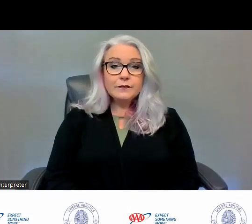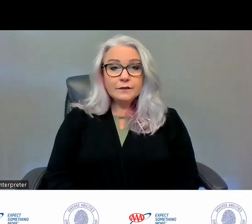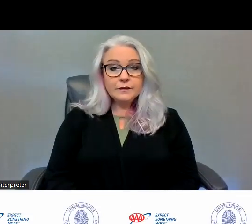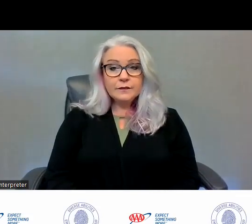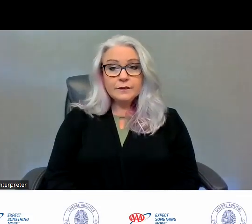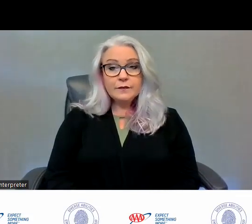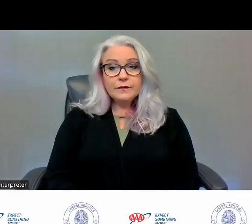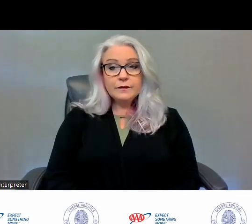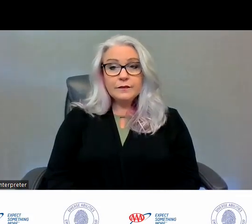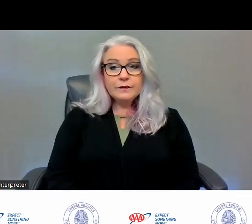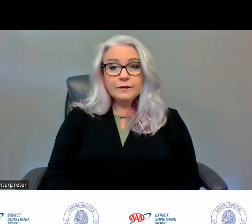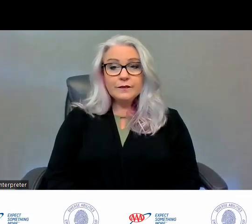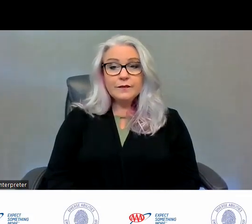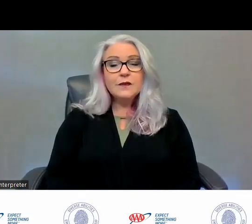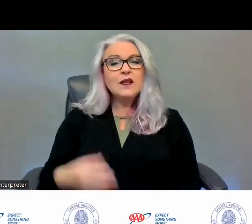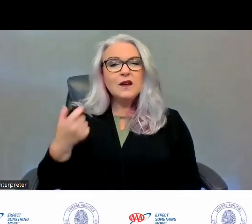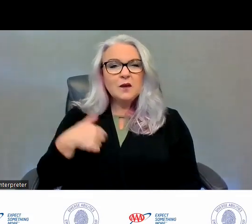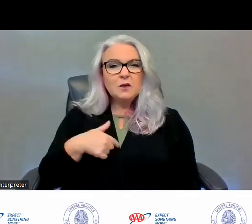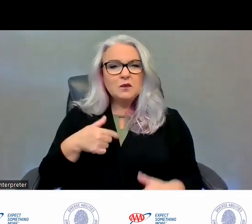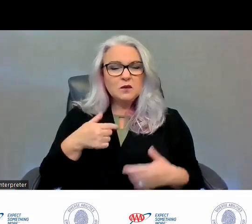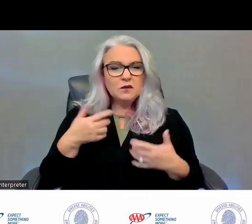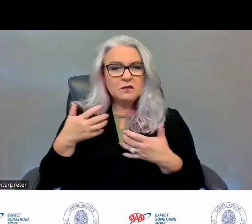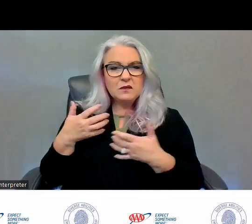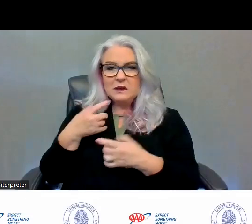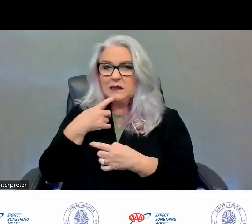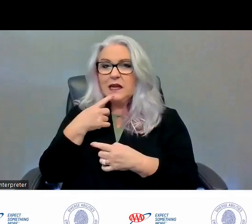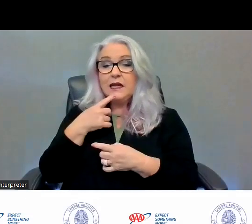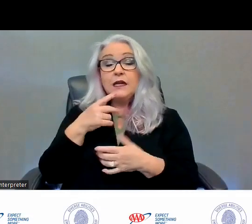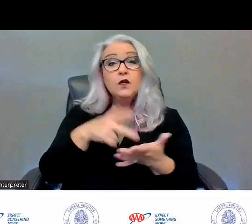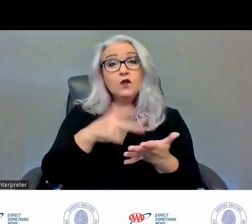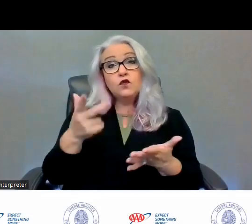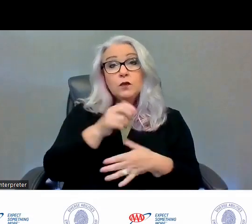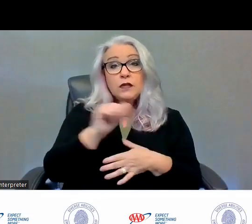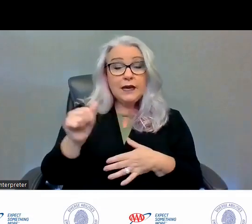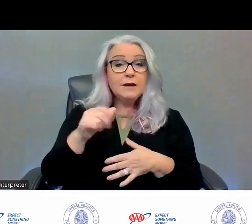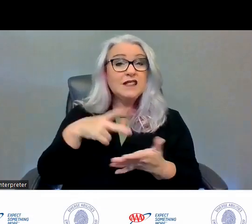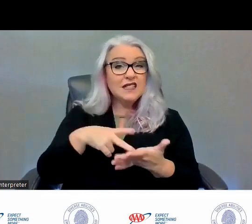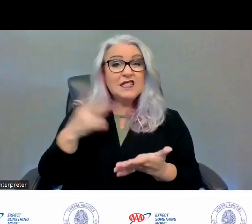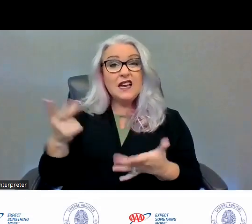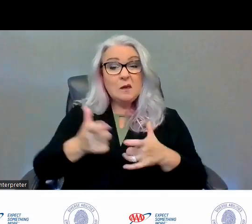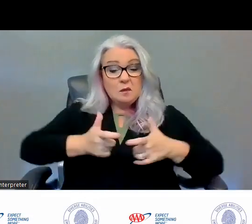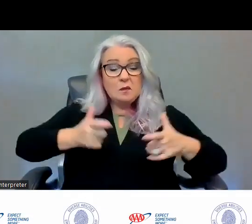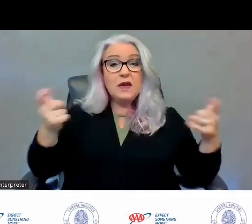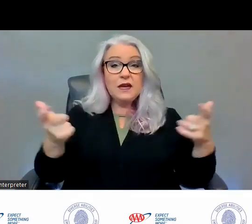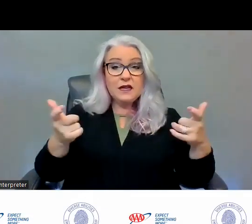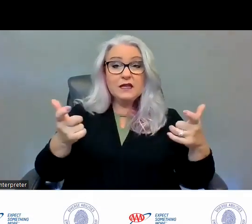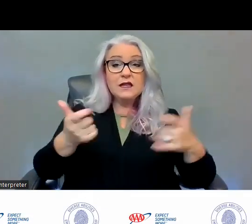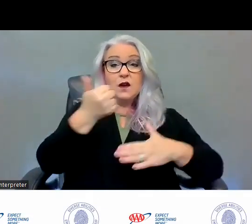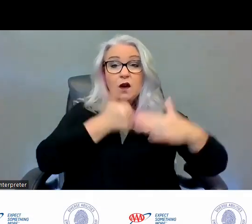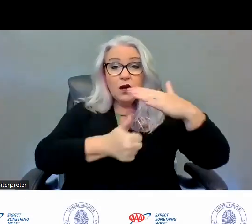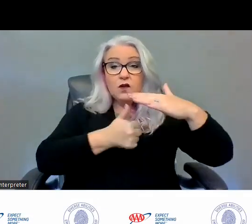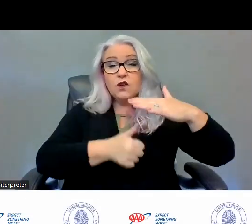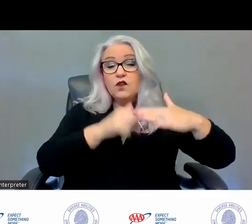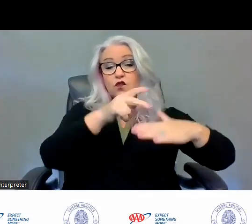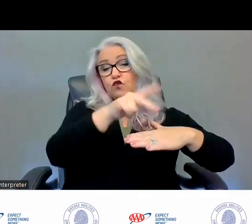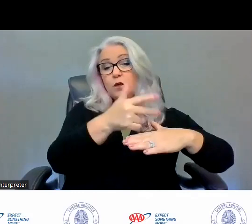And as mentioned at the top, AAA Auto Club Group is the second largest auto club group underneath the AAA national